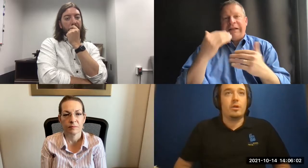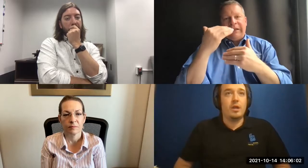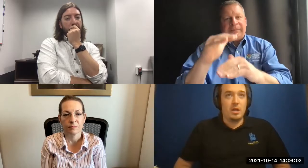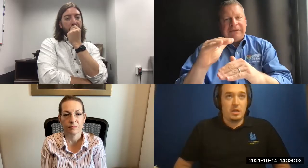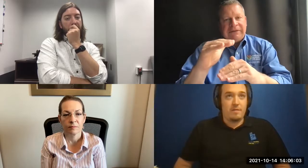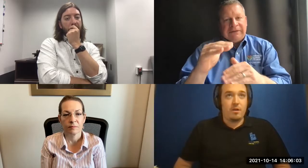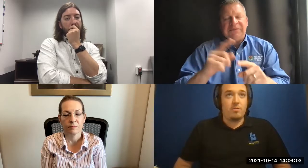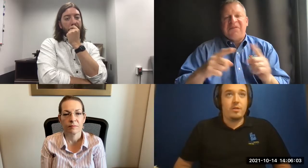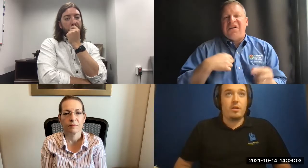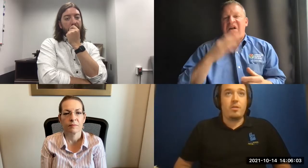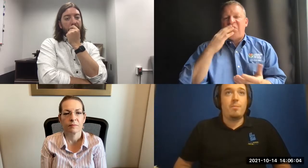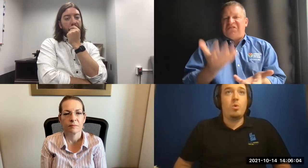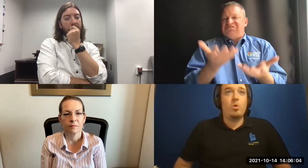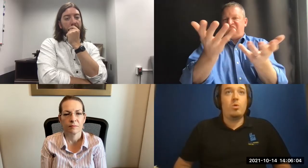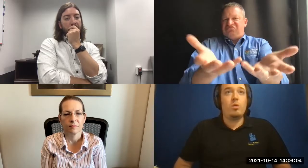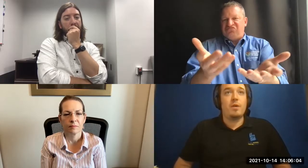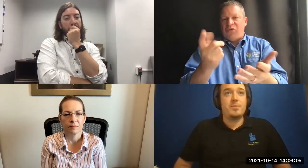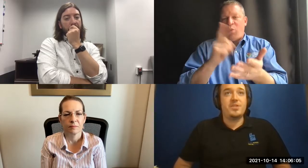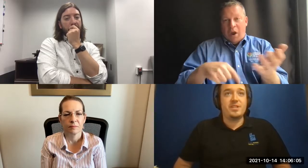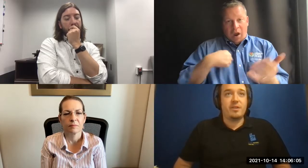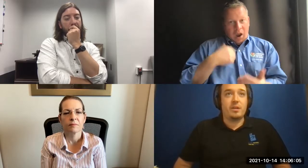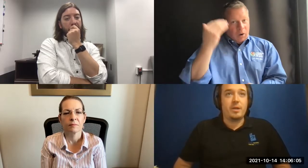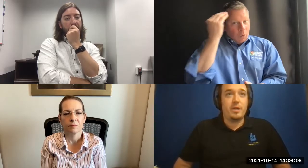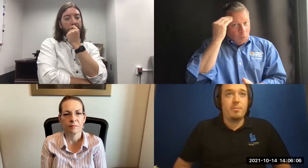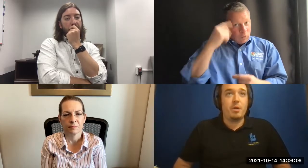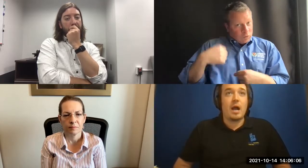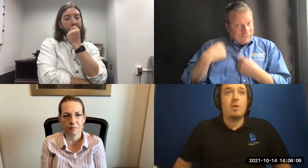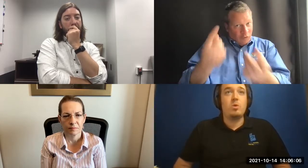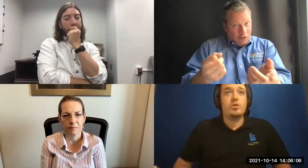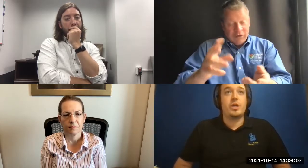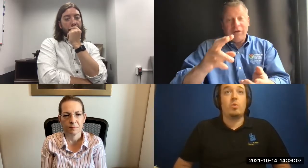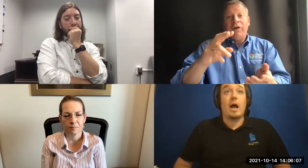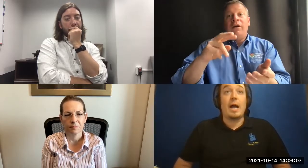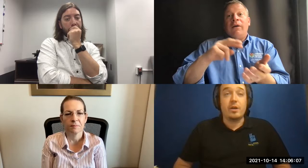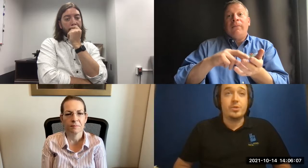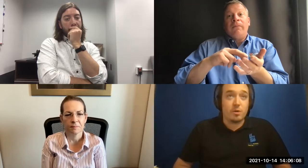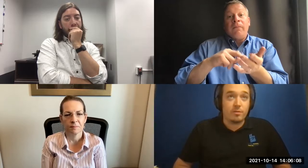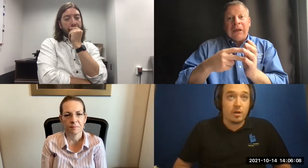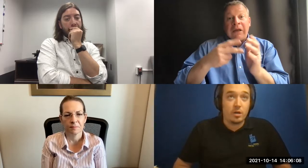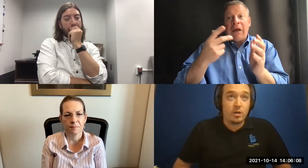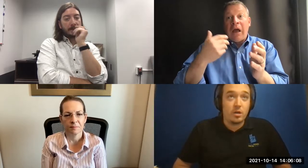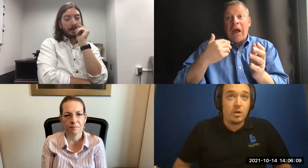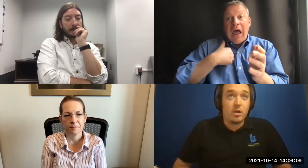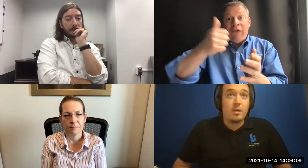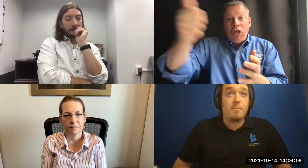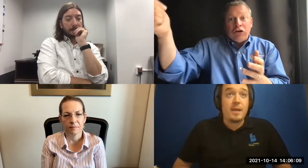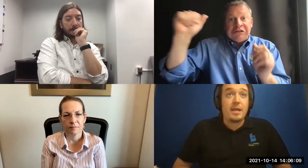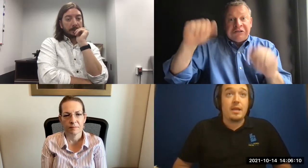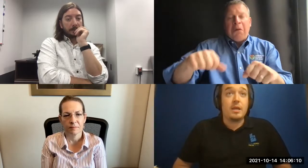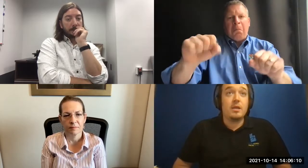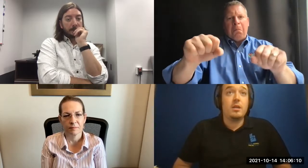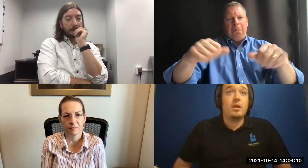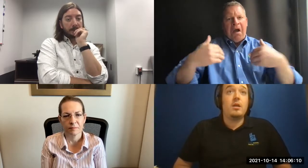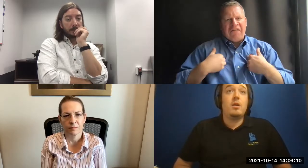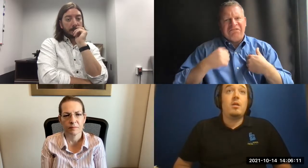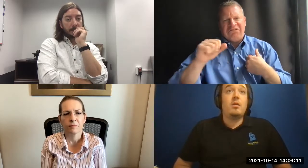who aren't involved. The pool of options is very limited, but I will share what I know so far,